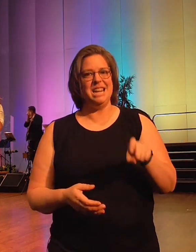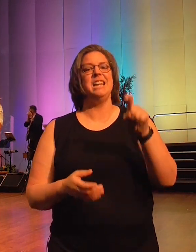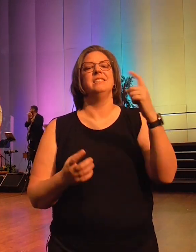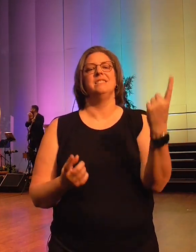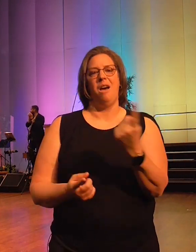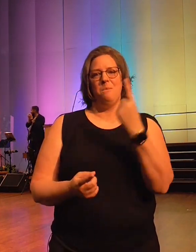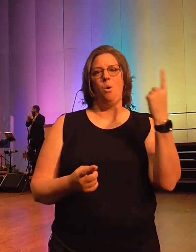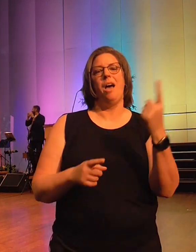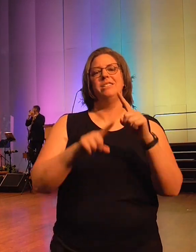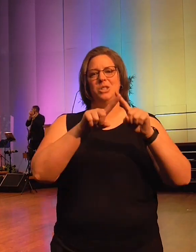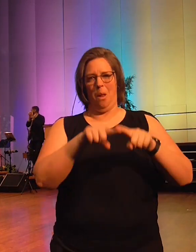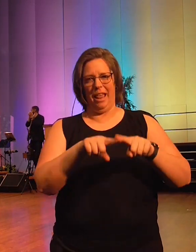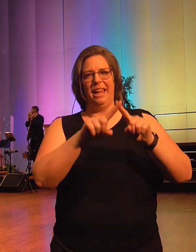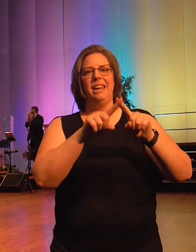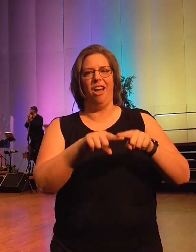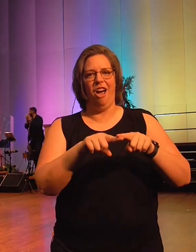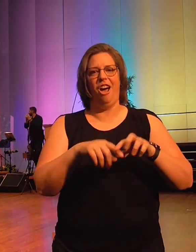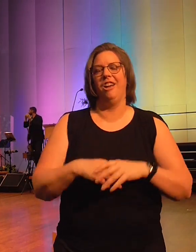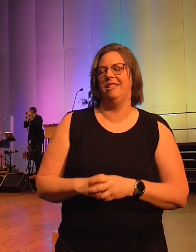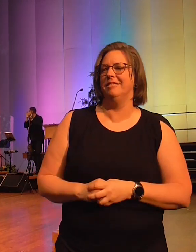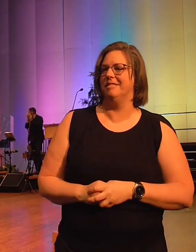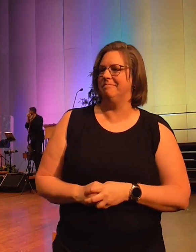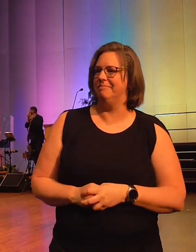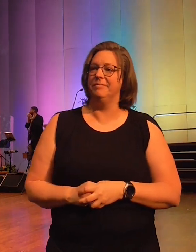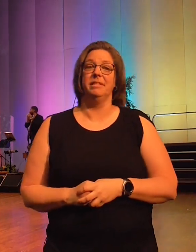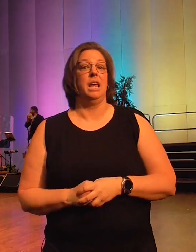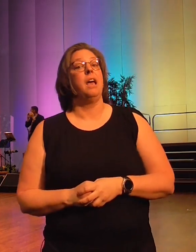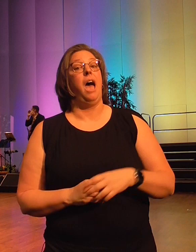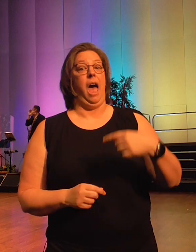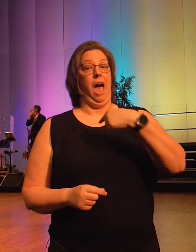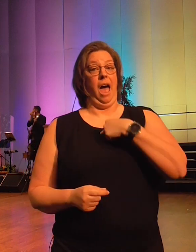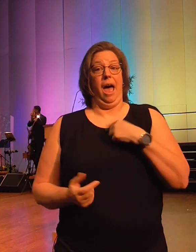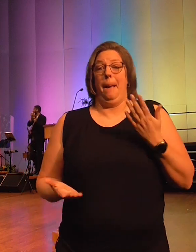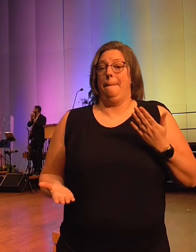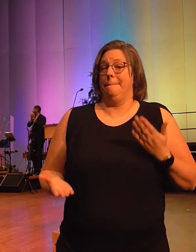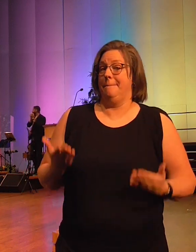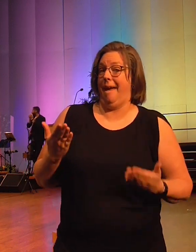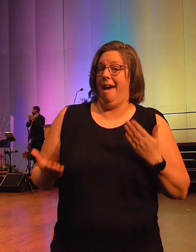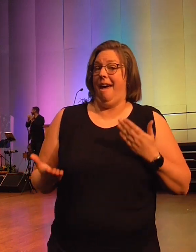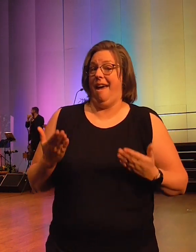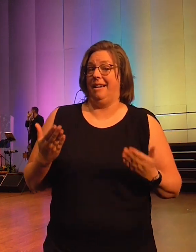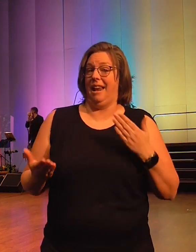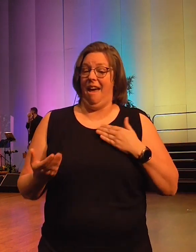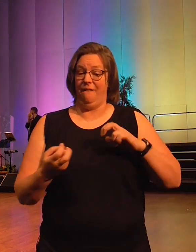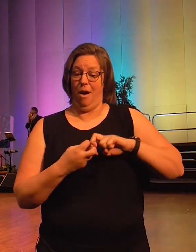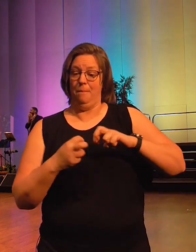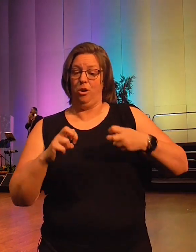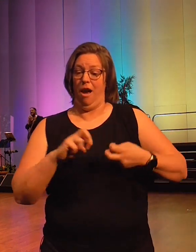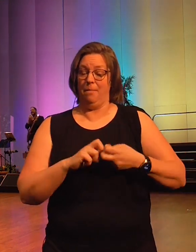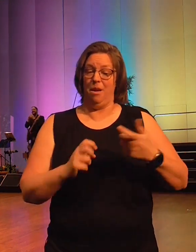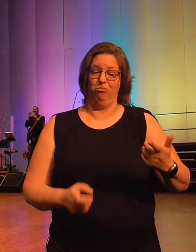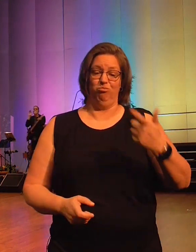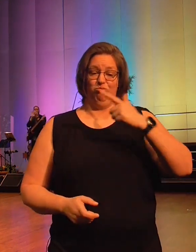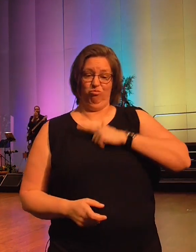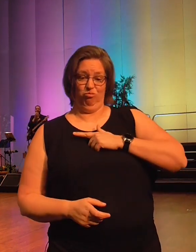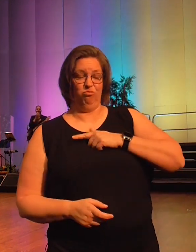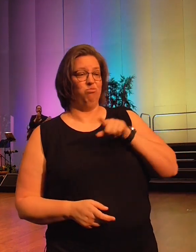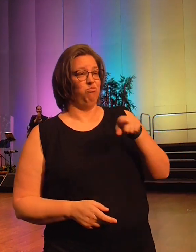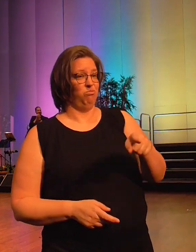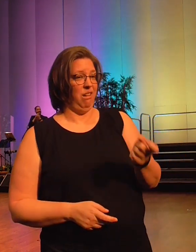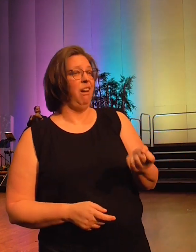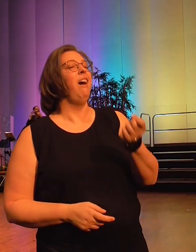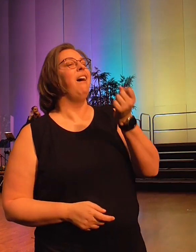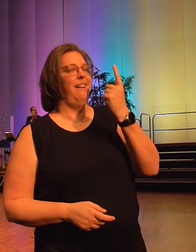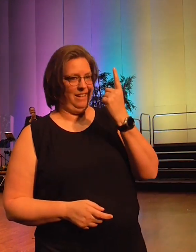to lean on. I just might have a problem that you'll